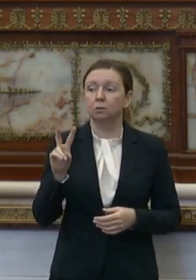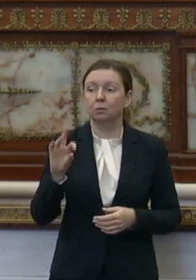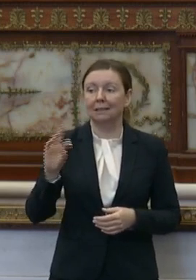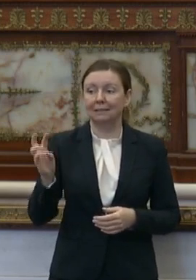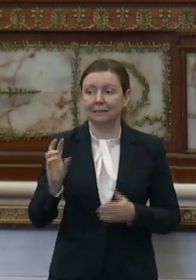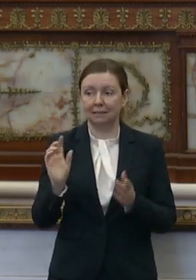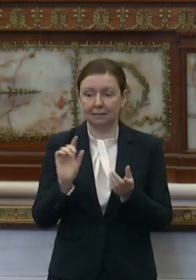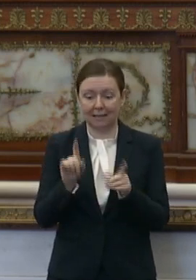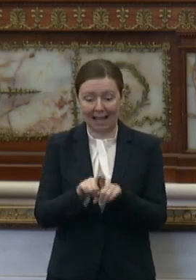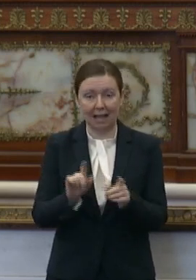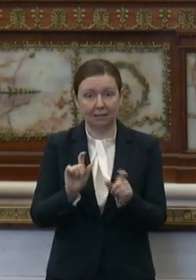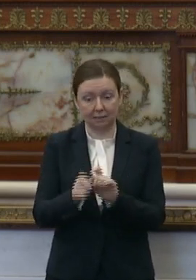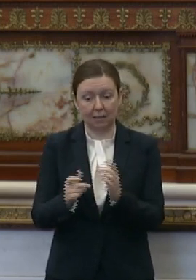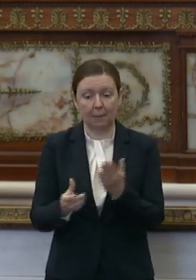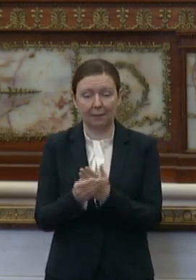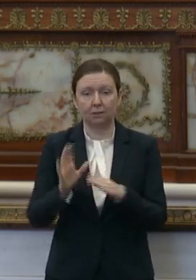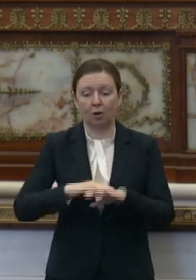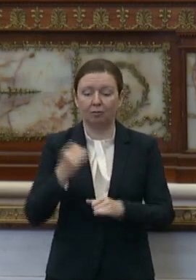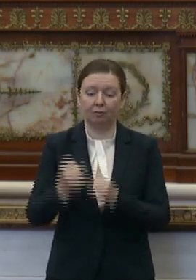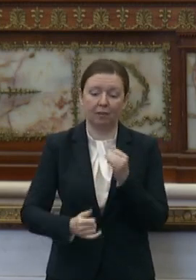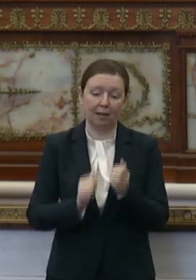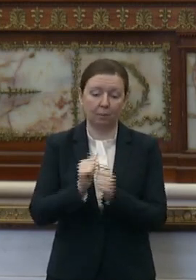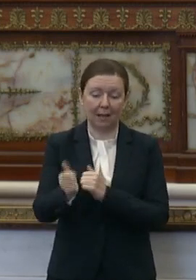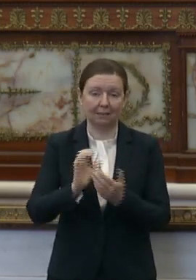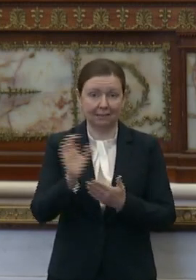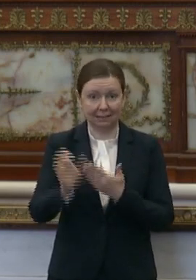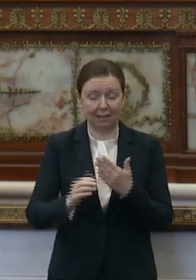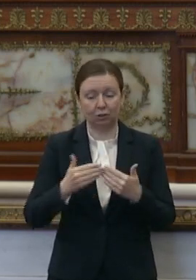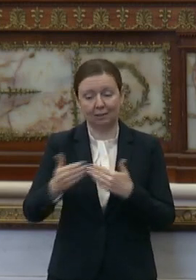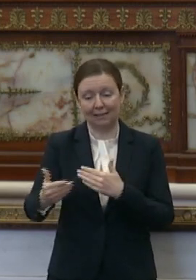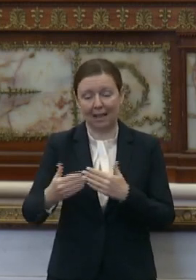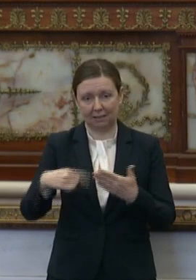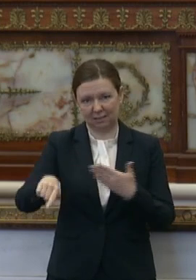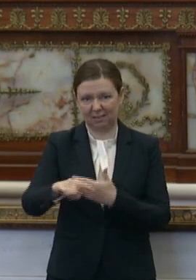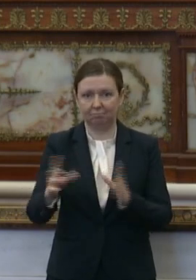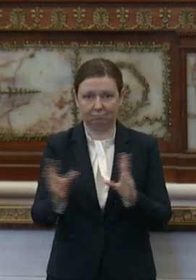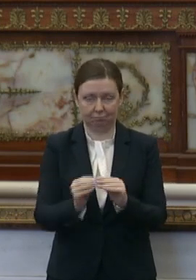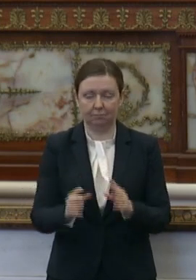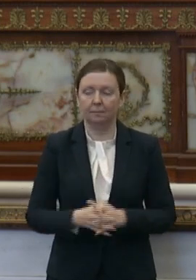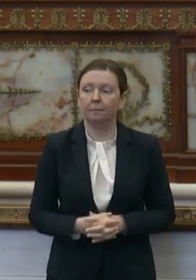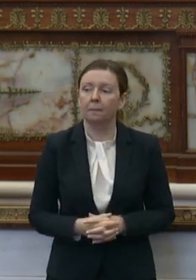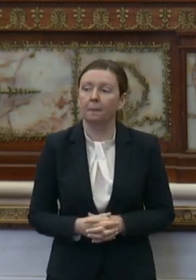200296 as amended will be placed on the final passage calendar at our next session of council.